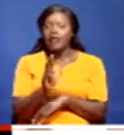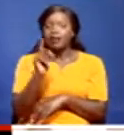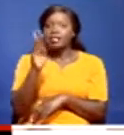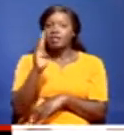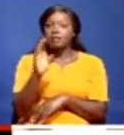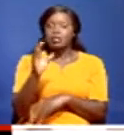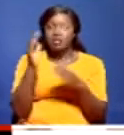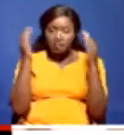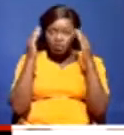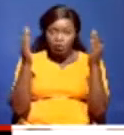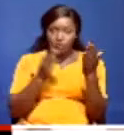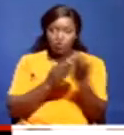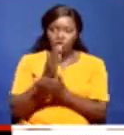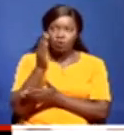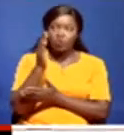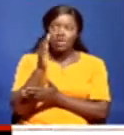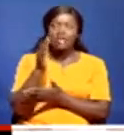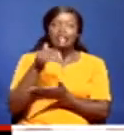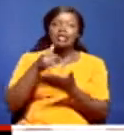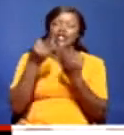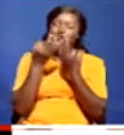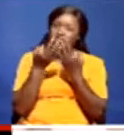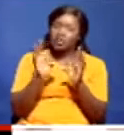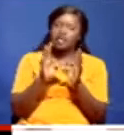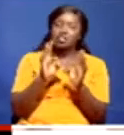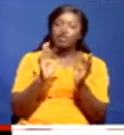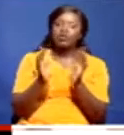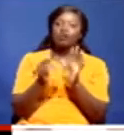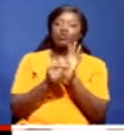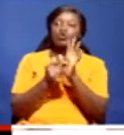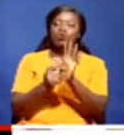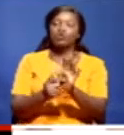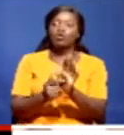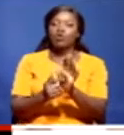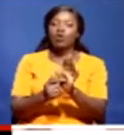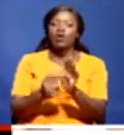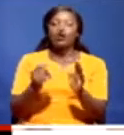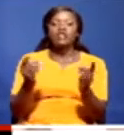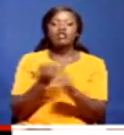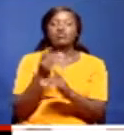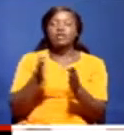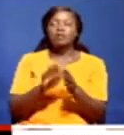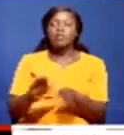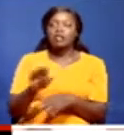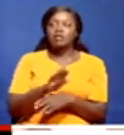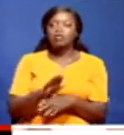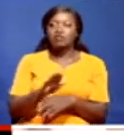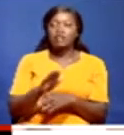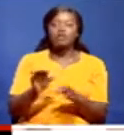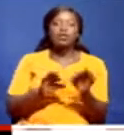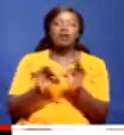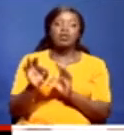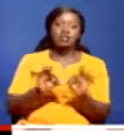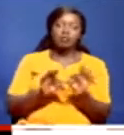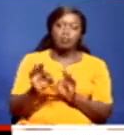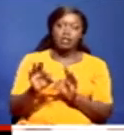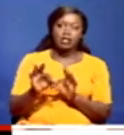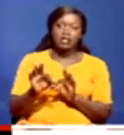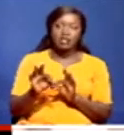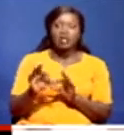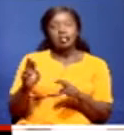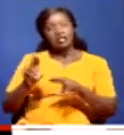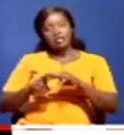committed to ensuring an uninterrupted free-to-air broadcast through various platforms I have outlined. You sit,